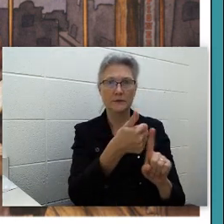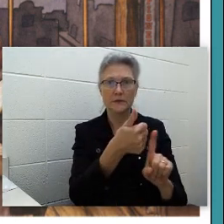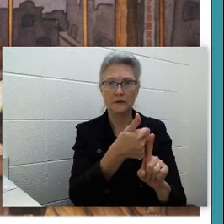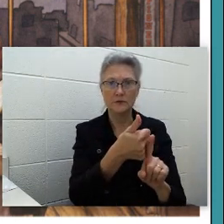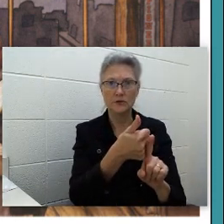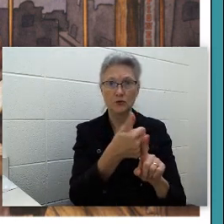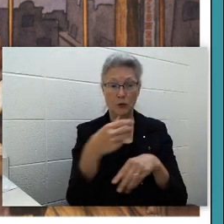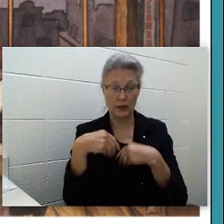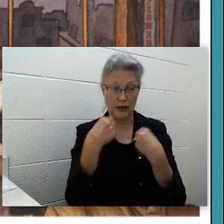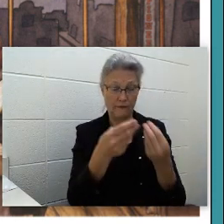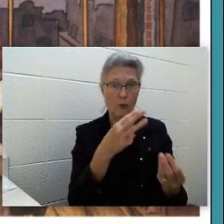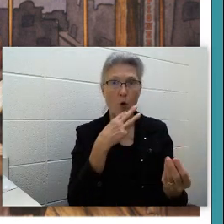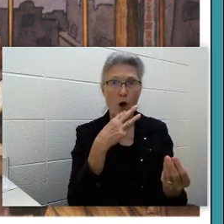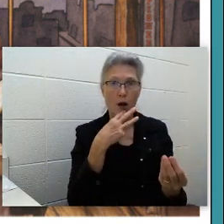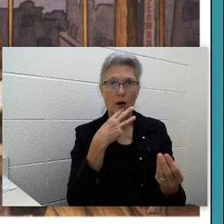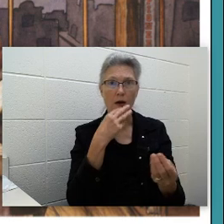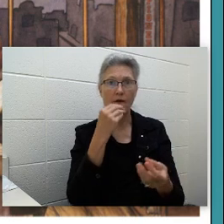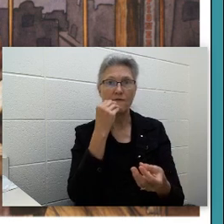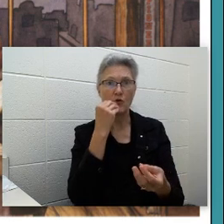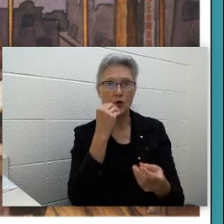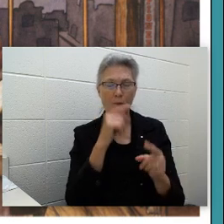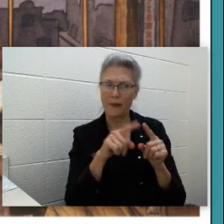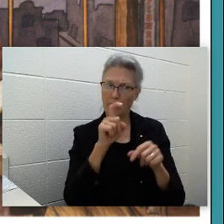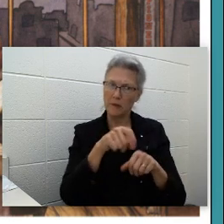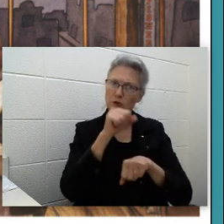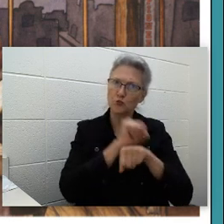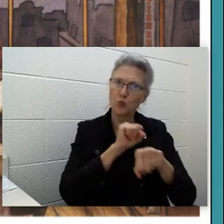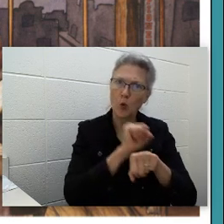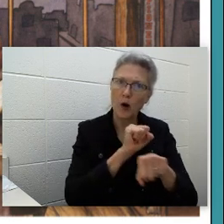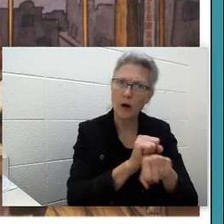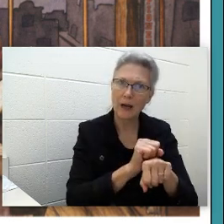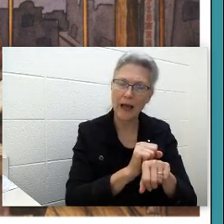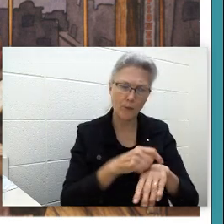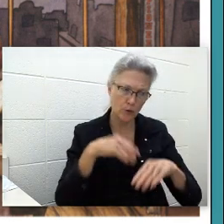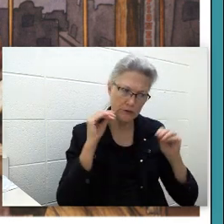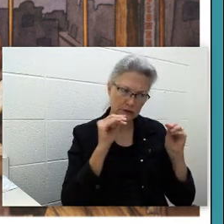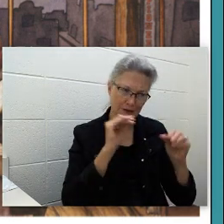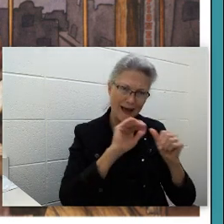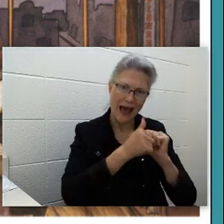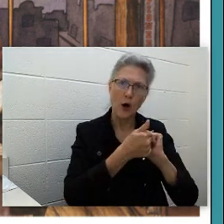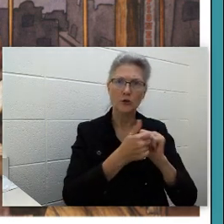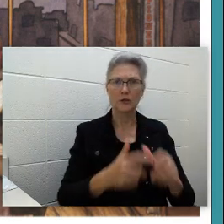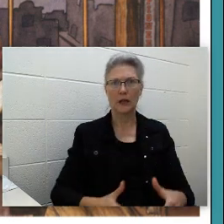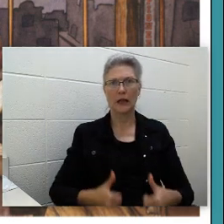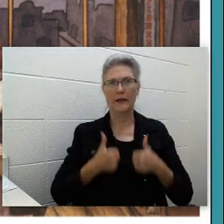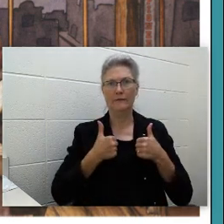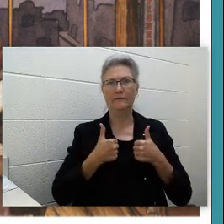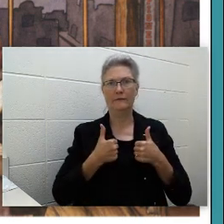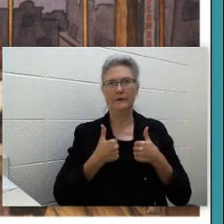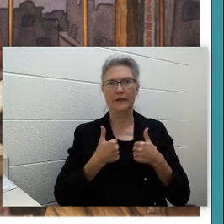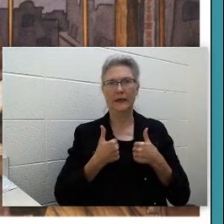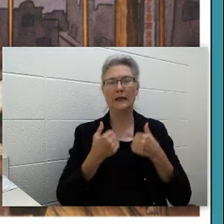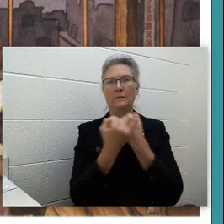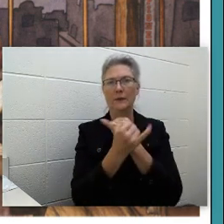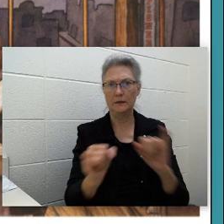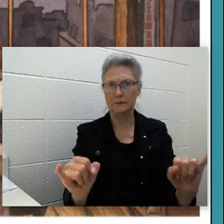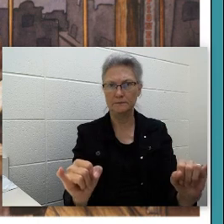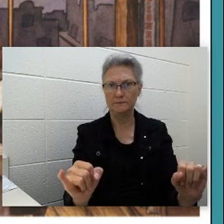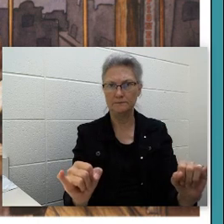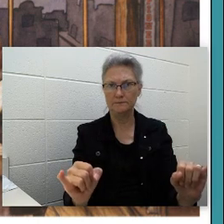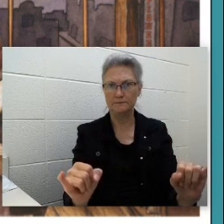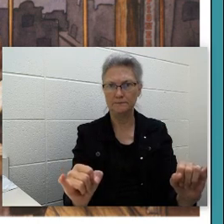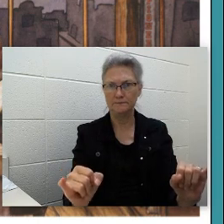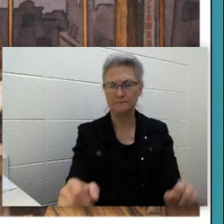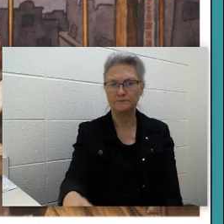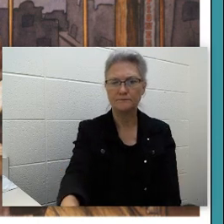water, but they've got to work for them, and they're going to teach them how to live on their own. Survive on their own.